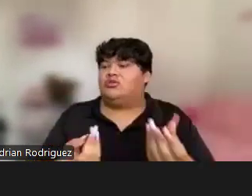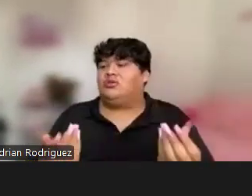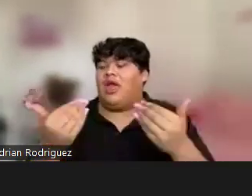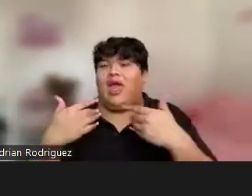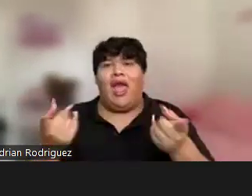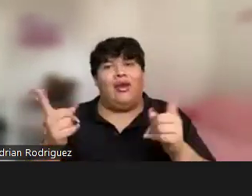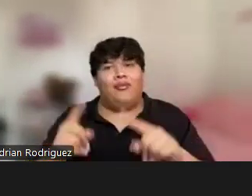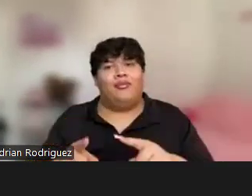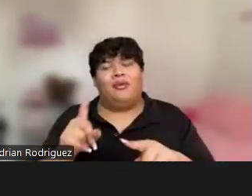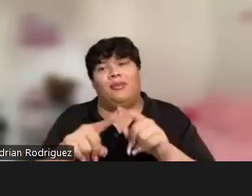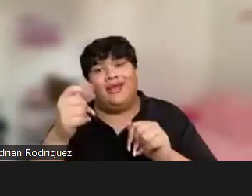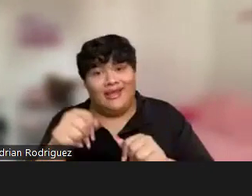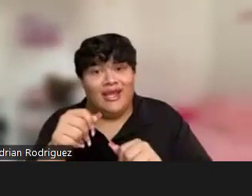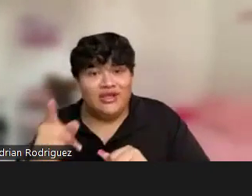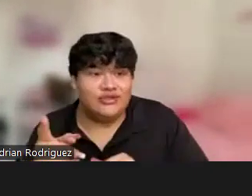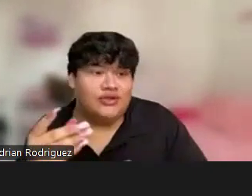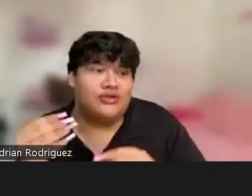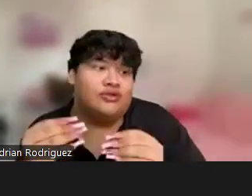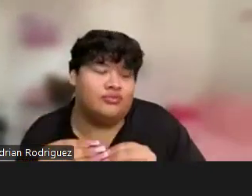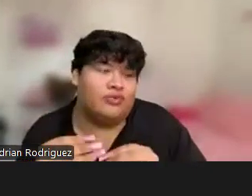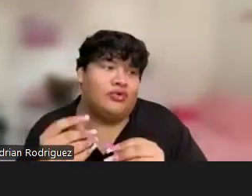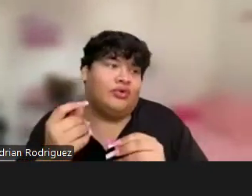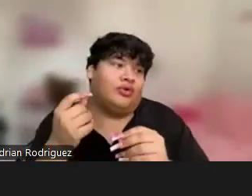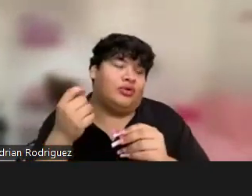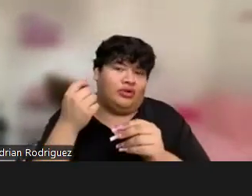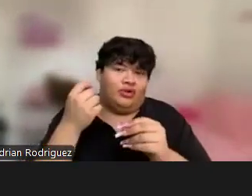yes, there's a real reluctance to be diagnosed with it.